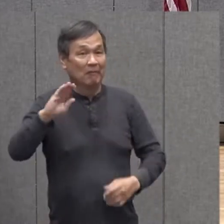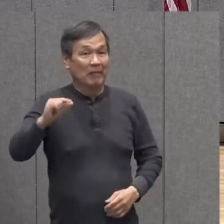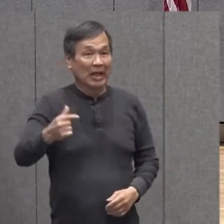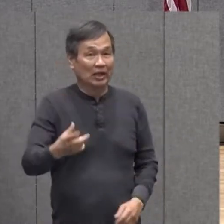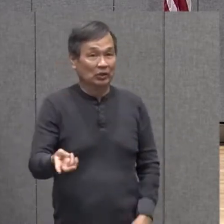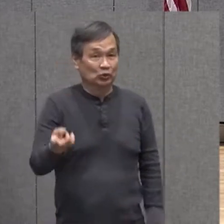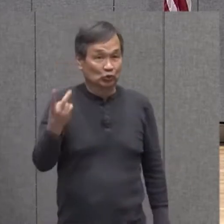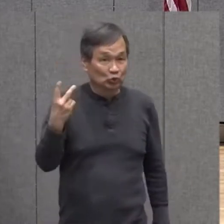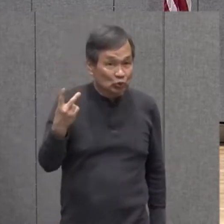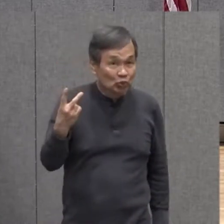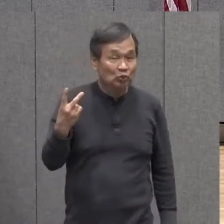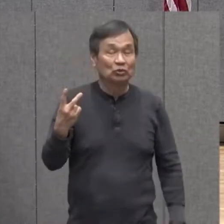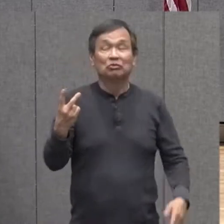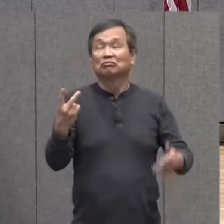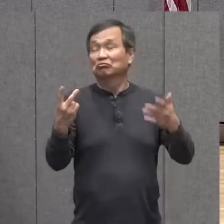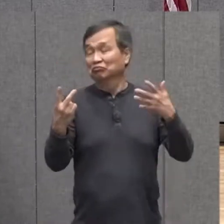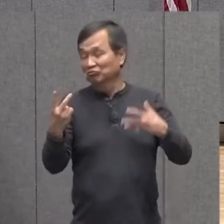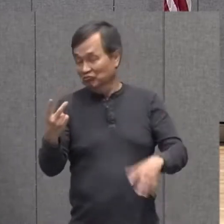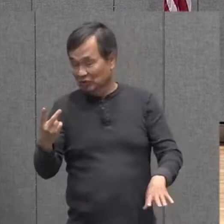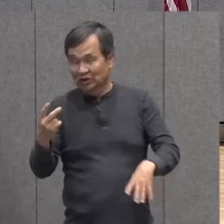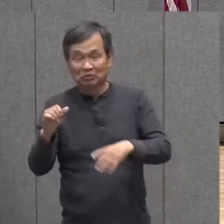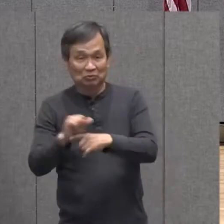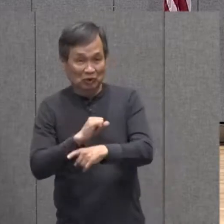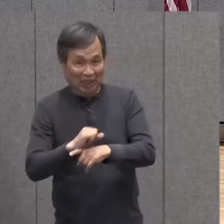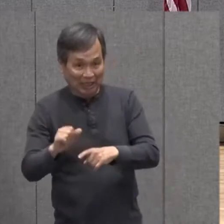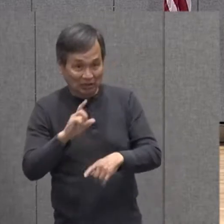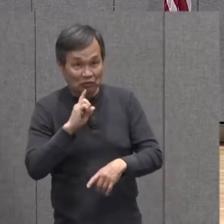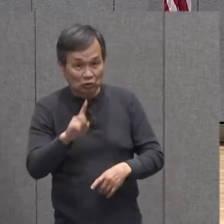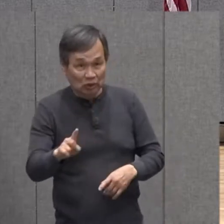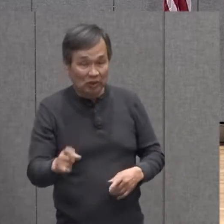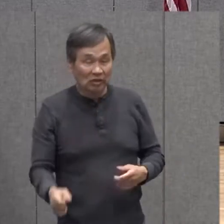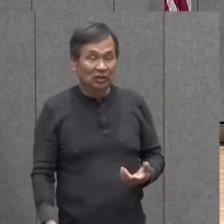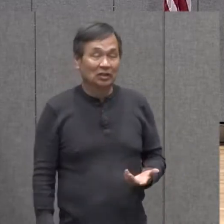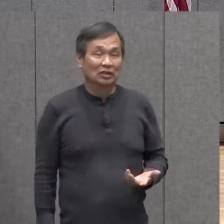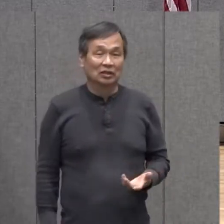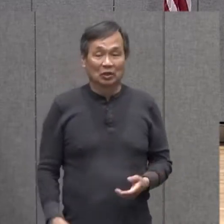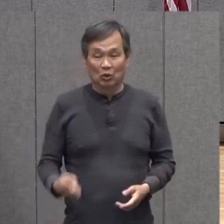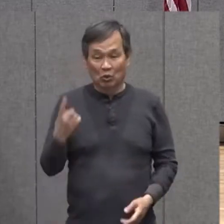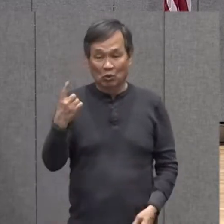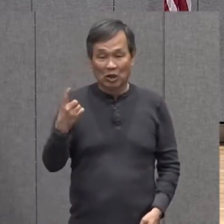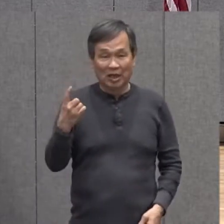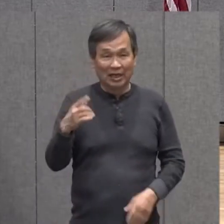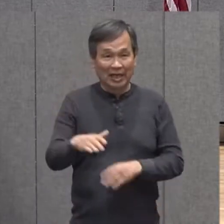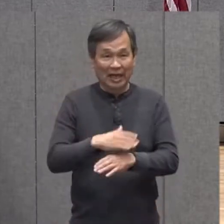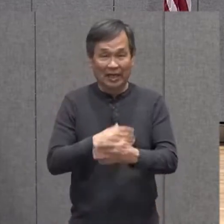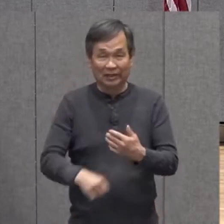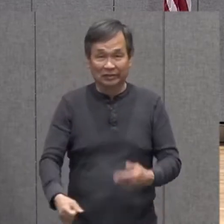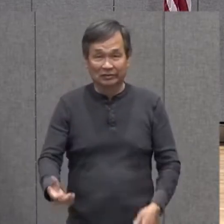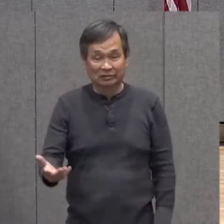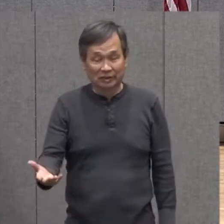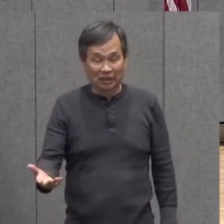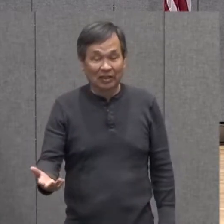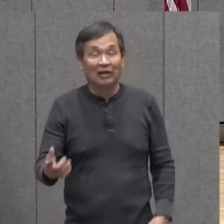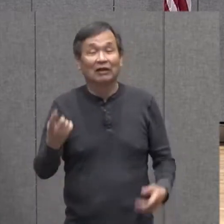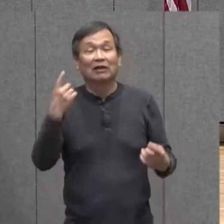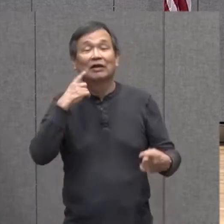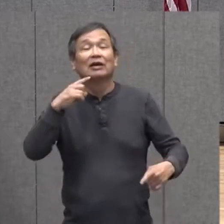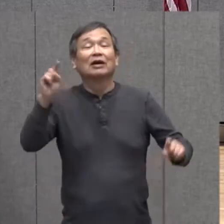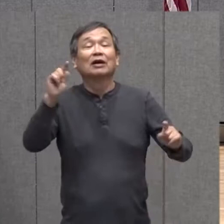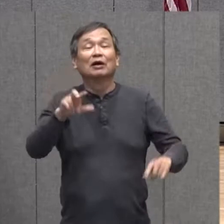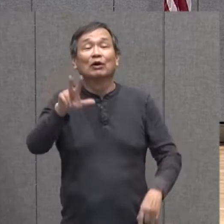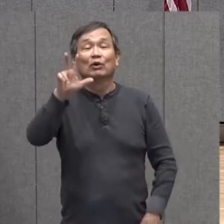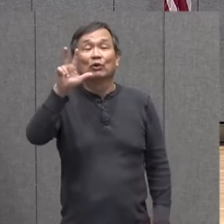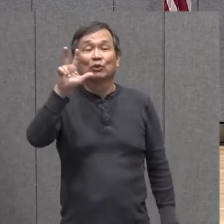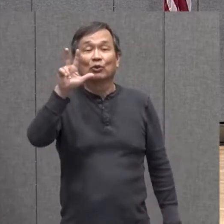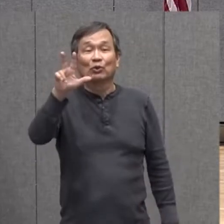And then we practiced juggling, actual juggling, one hand in 2 bags. And then we were able to practice with 3. Yo creo que lo